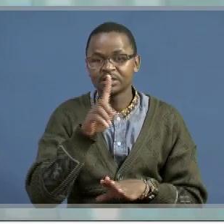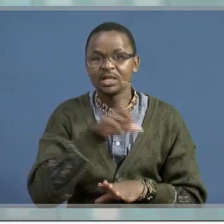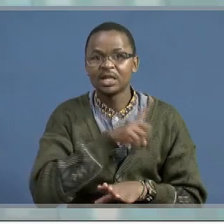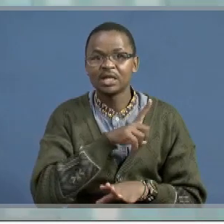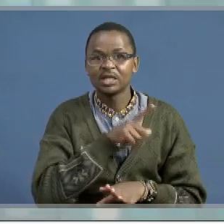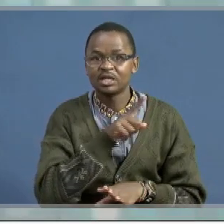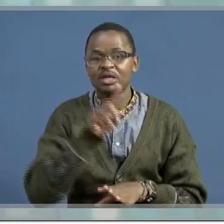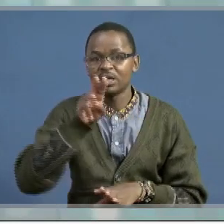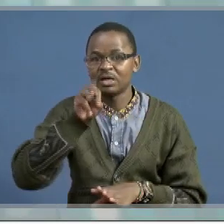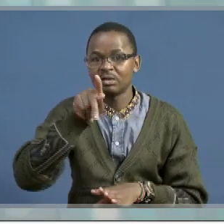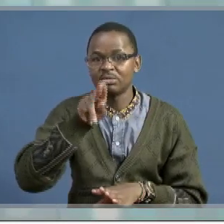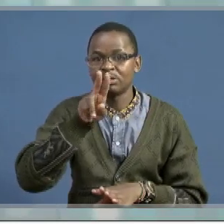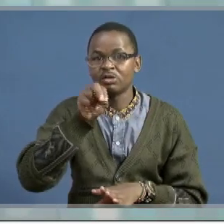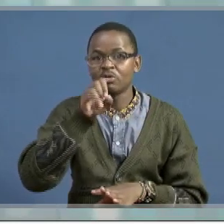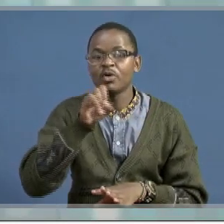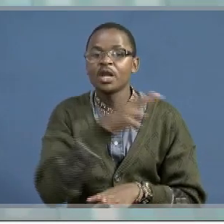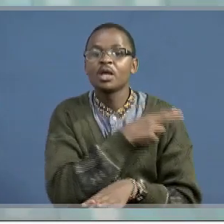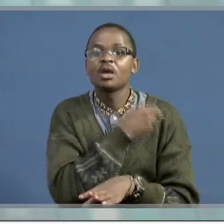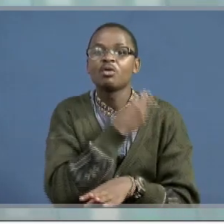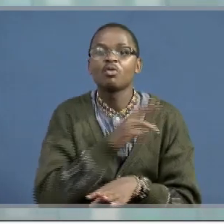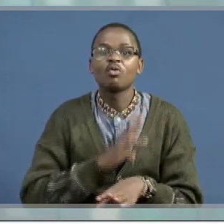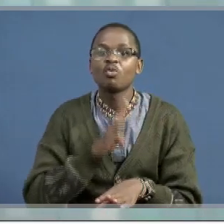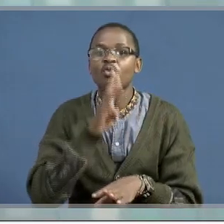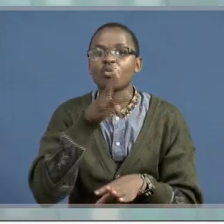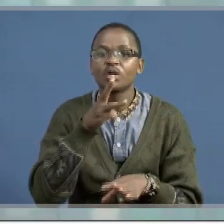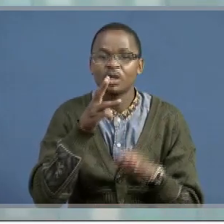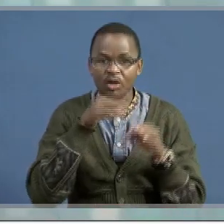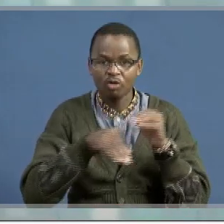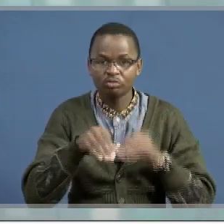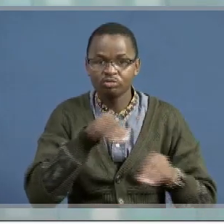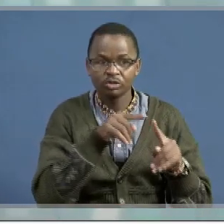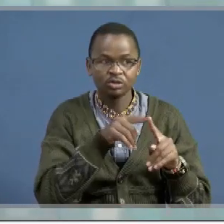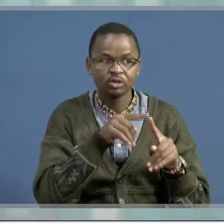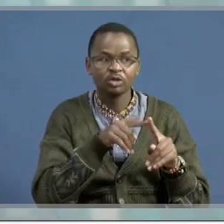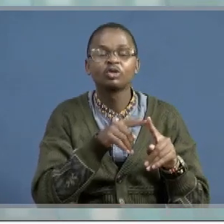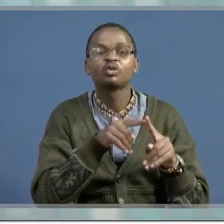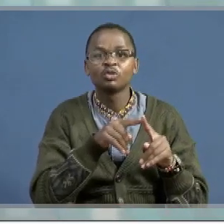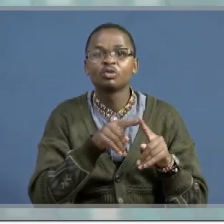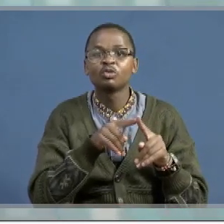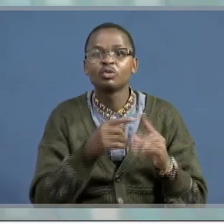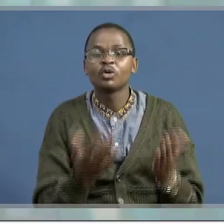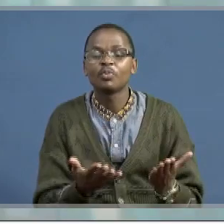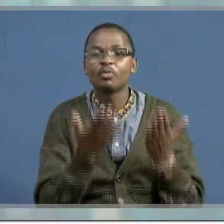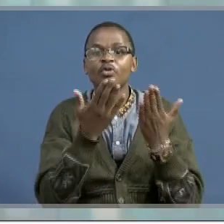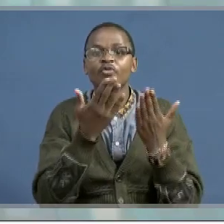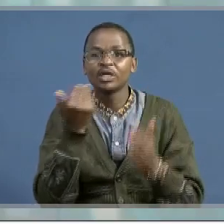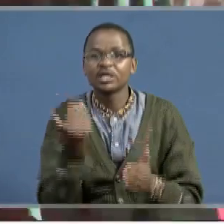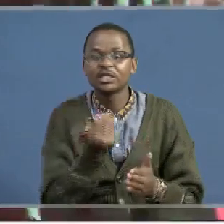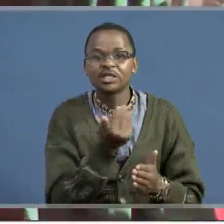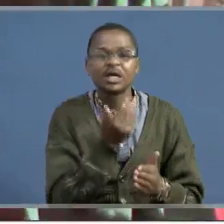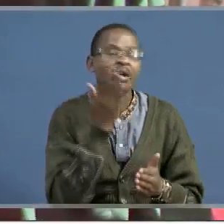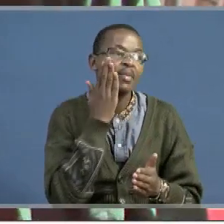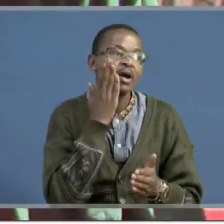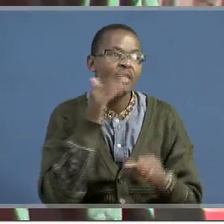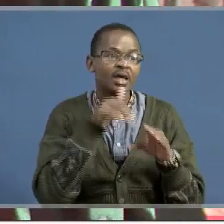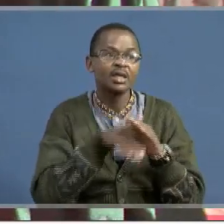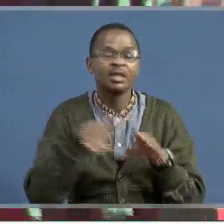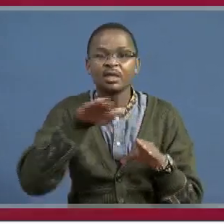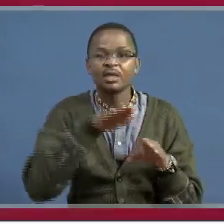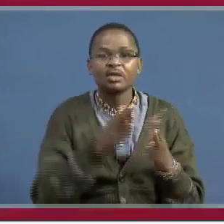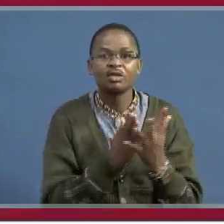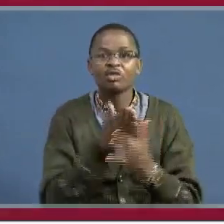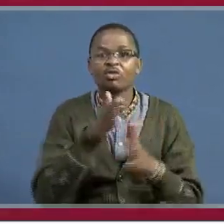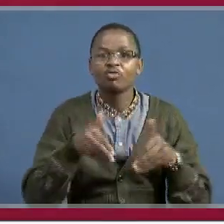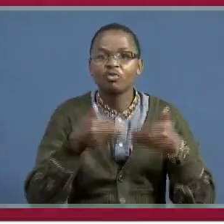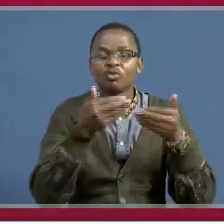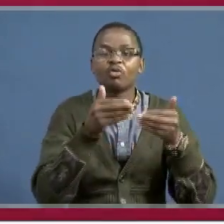the Makueni Mother and Child Hospital will greatly contribute to reversing maternal and child mortality in the region through the